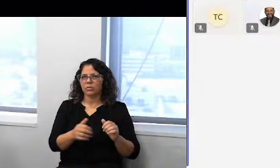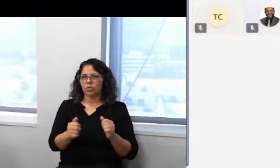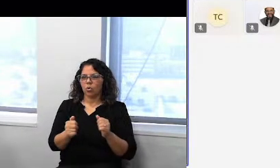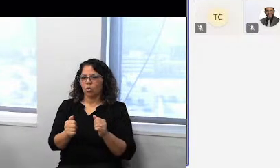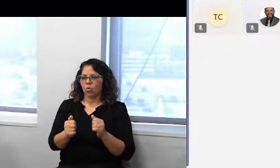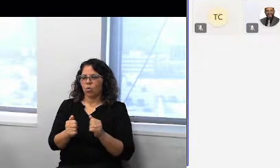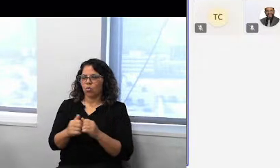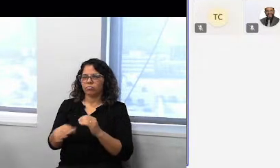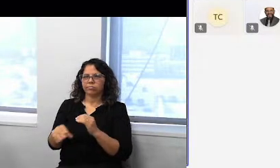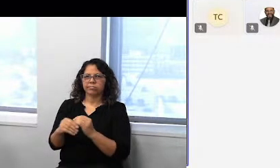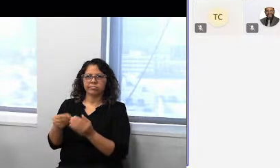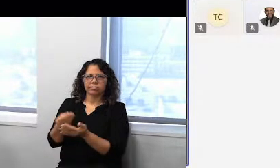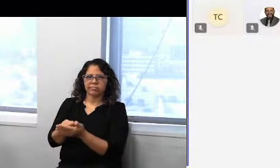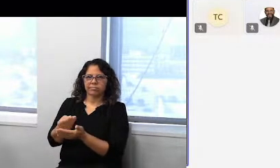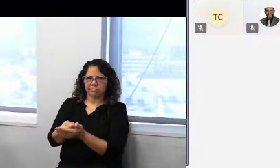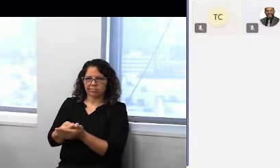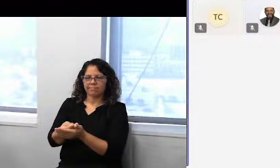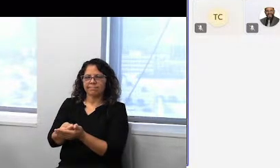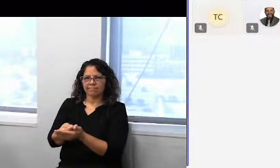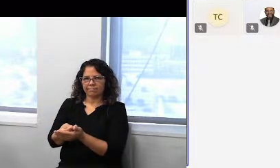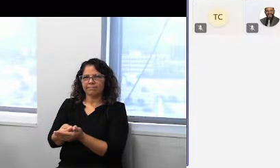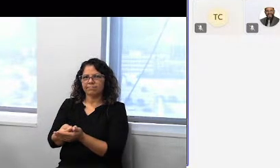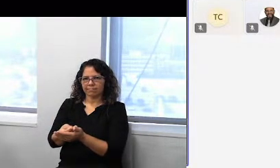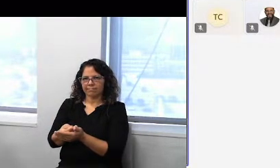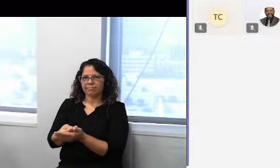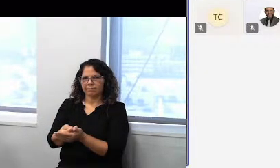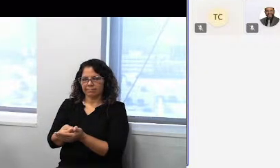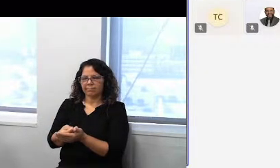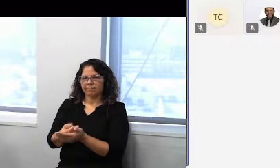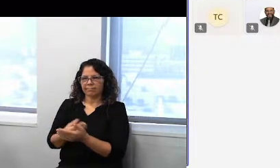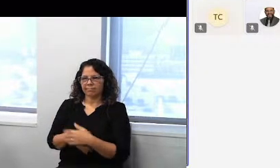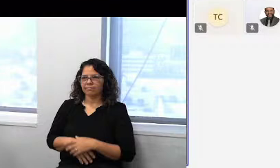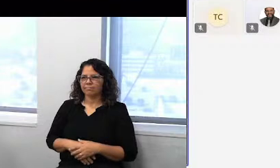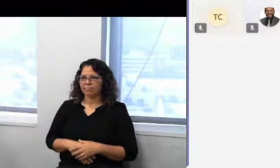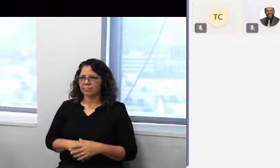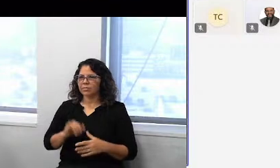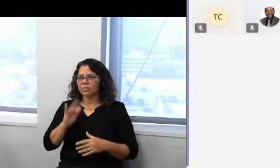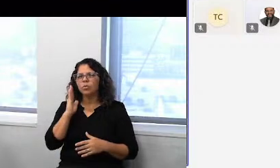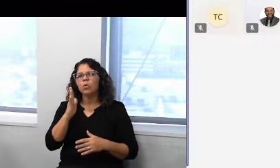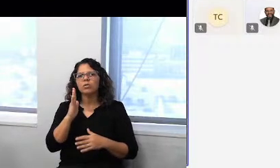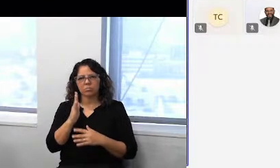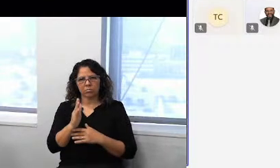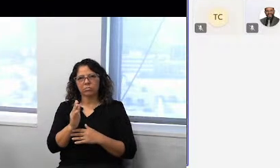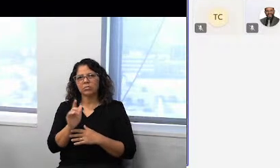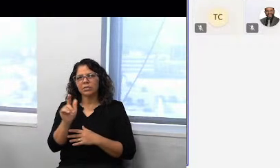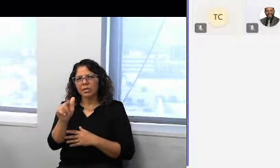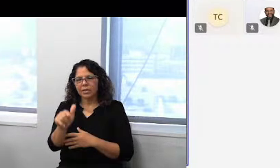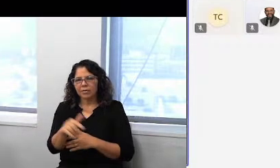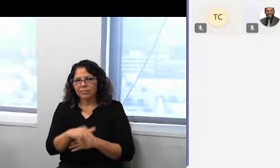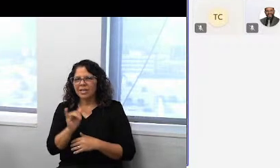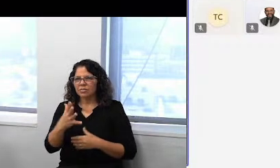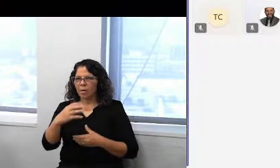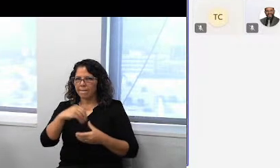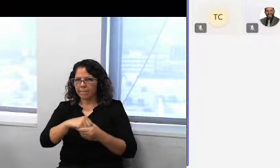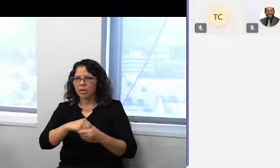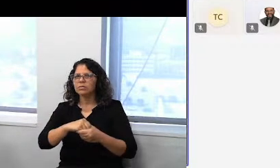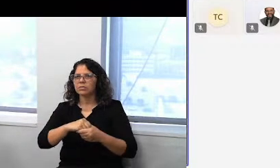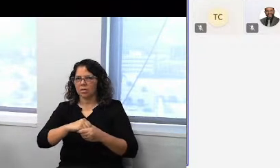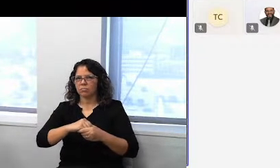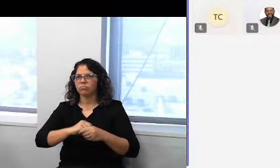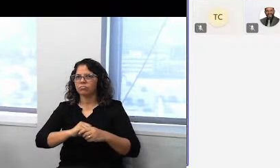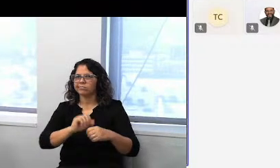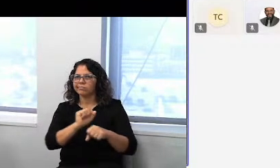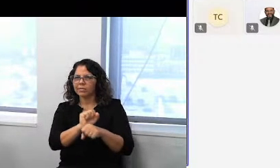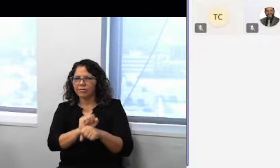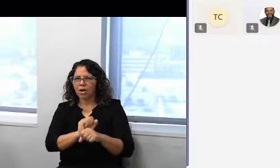thinking. It's part of what you just stated, sir, is part of the exercises that we have to evaluate to understand that